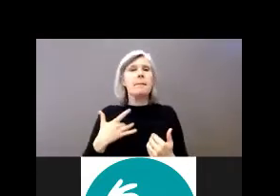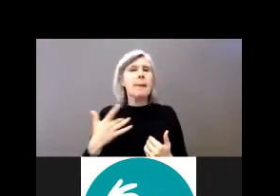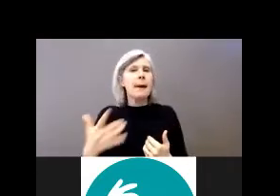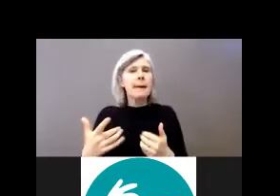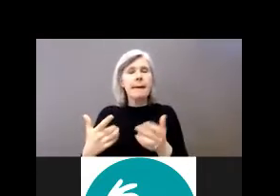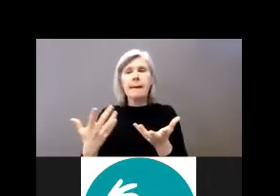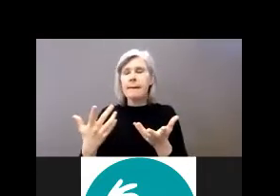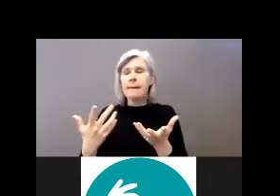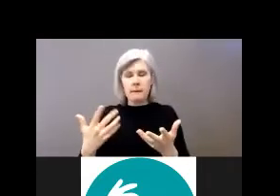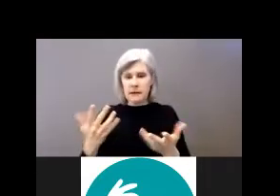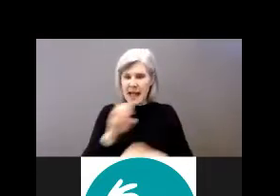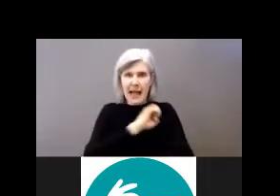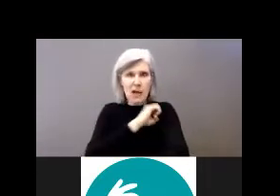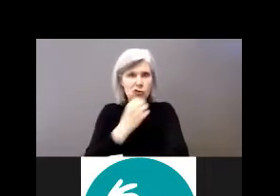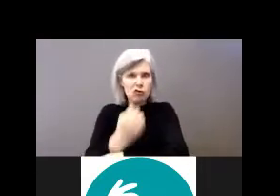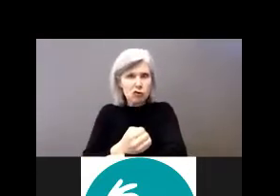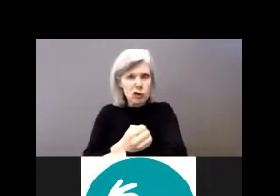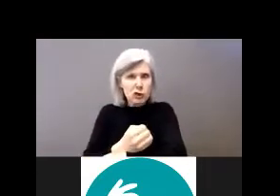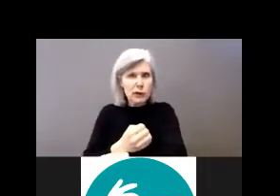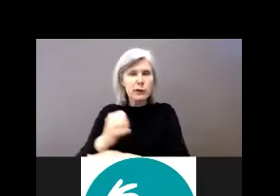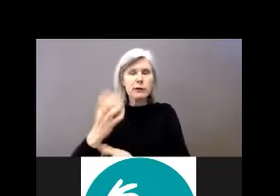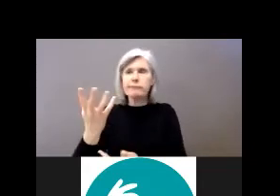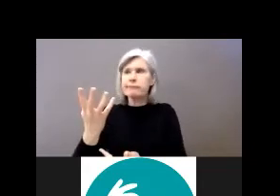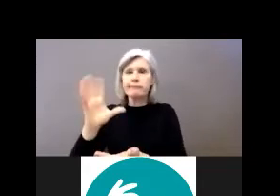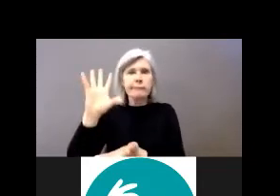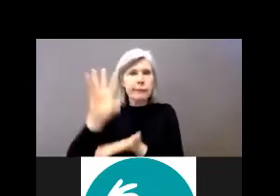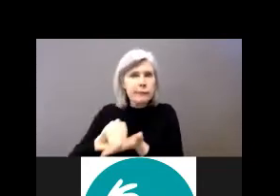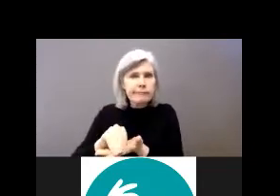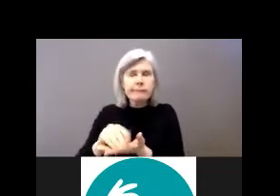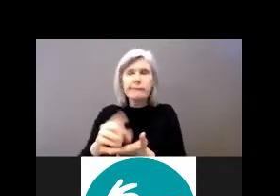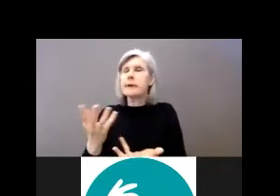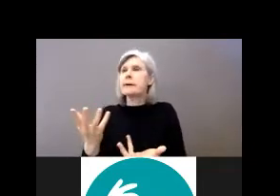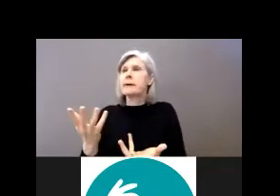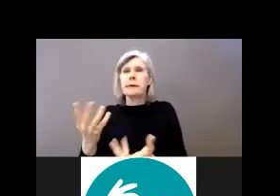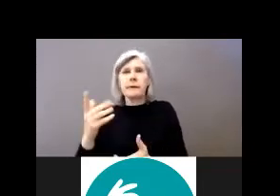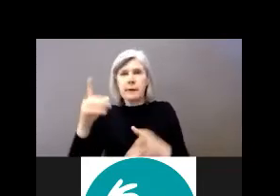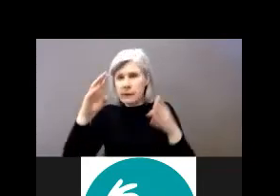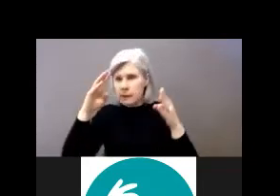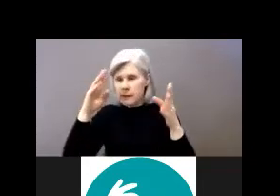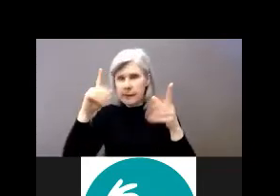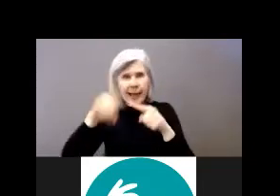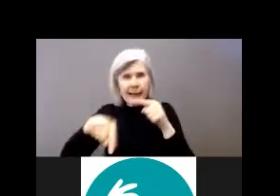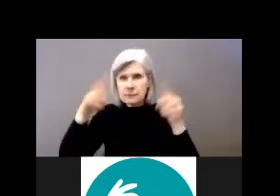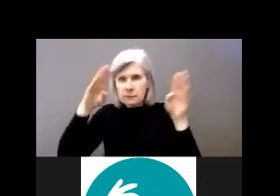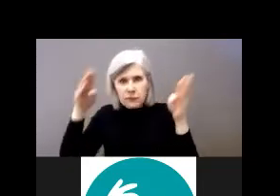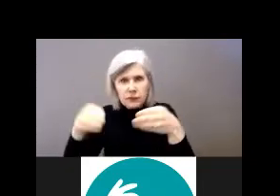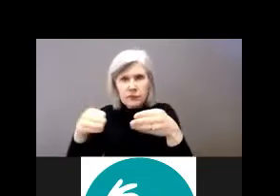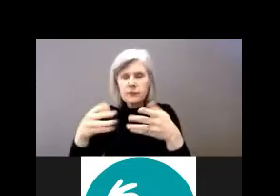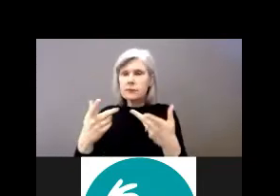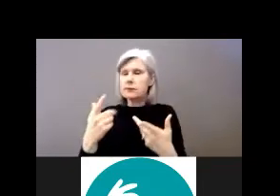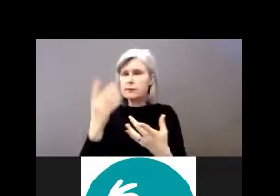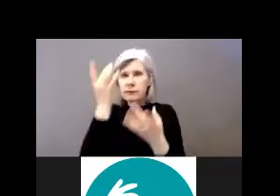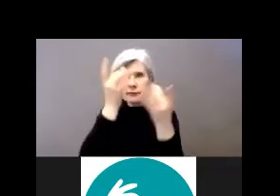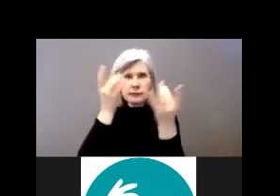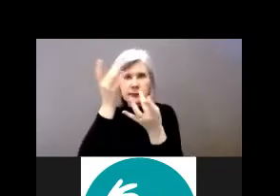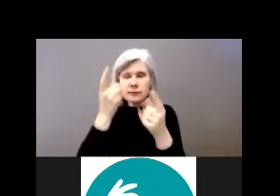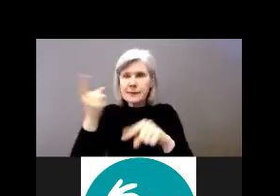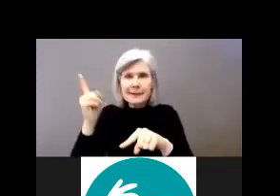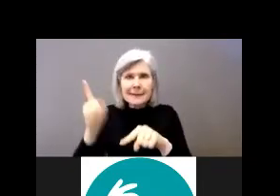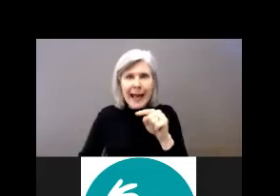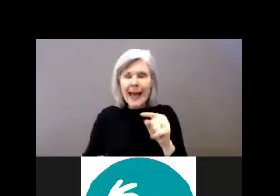poor. They don't eat well. They don't look after themselves. And this is connected with the way they think about it. And I think